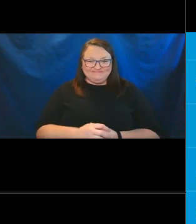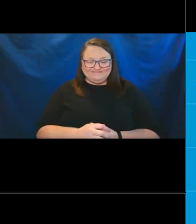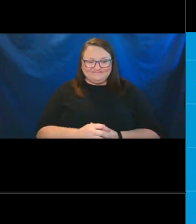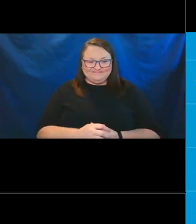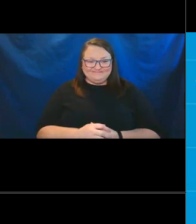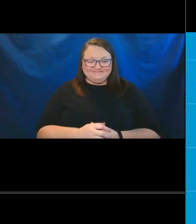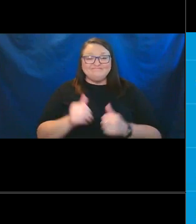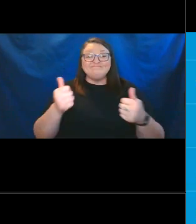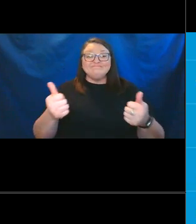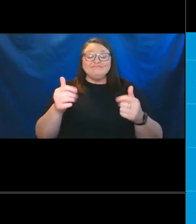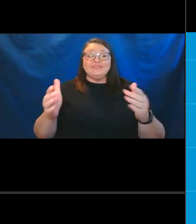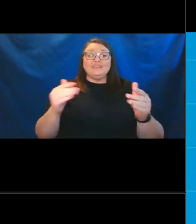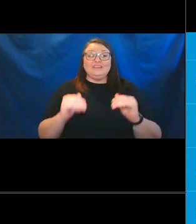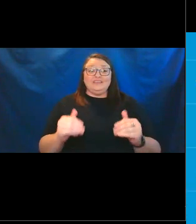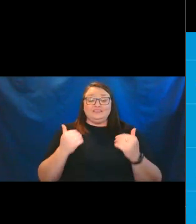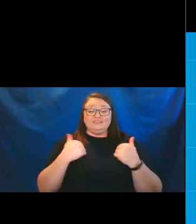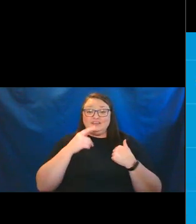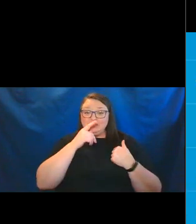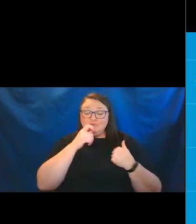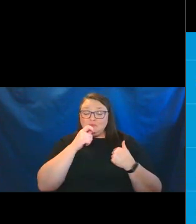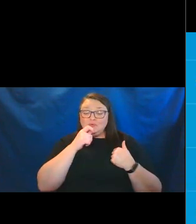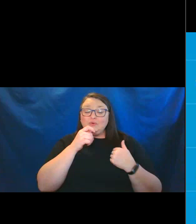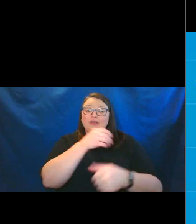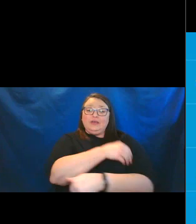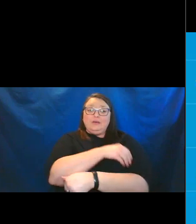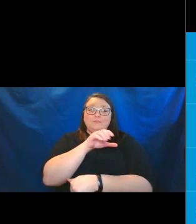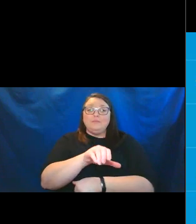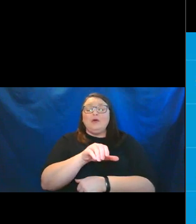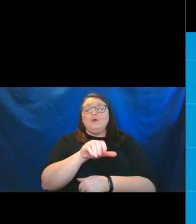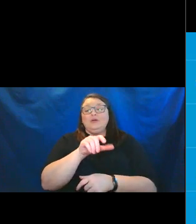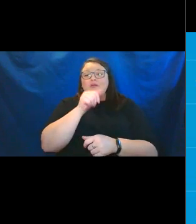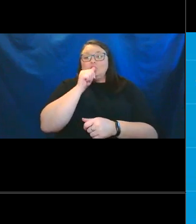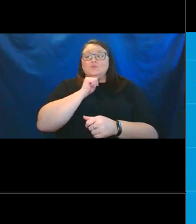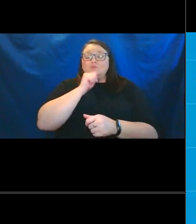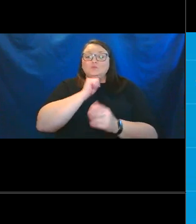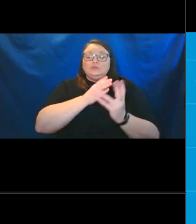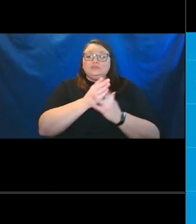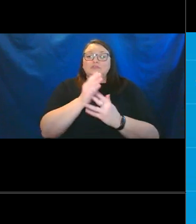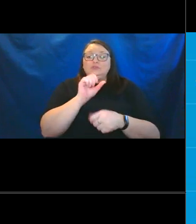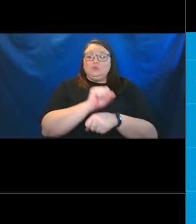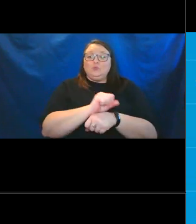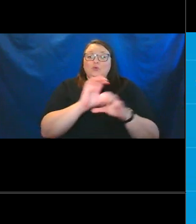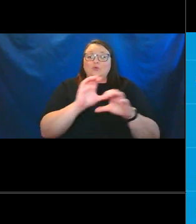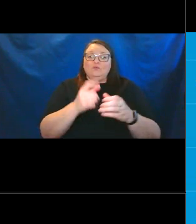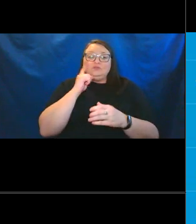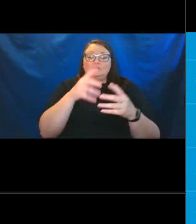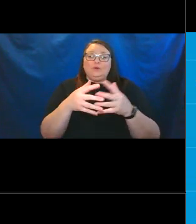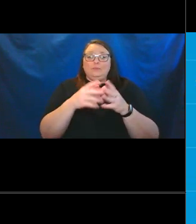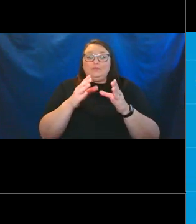Great. And next up, we have the Empowering a Resilient Workforce for American Samoa with Kelly.